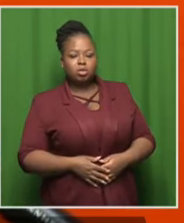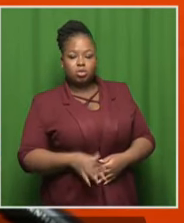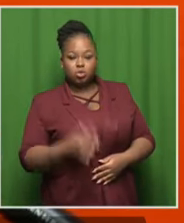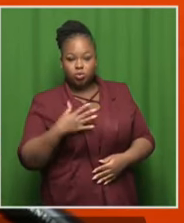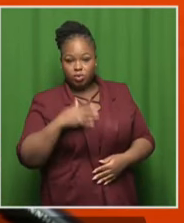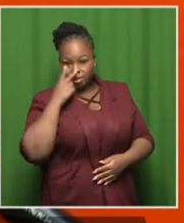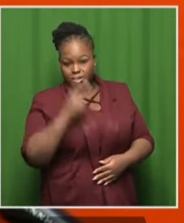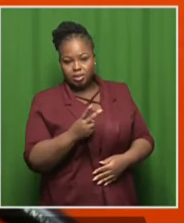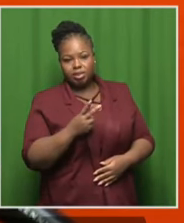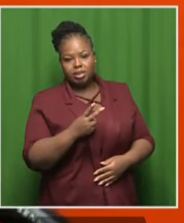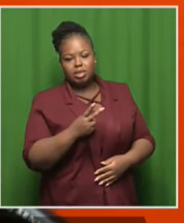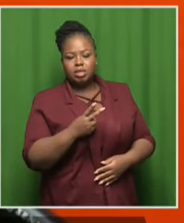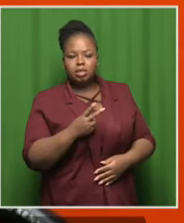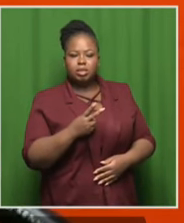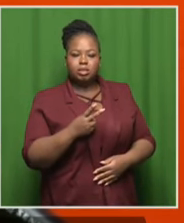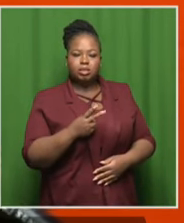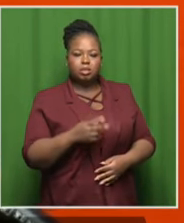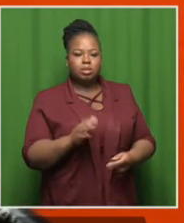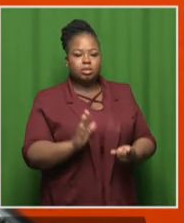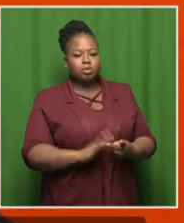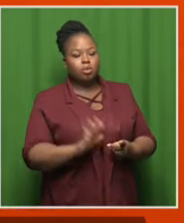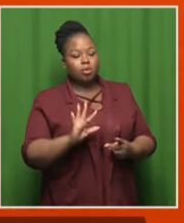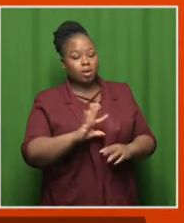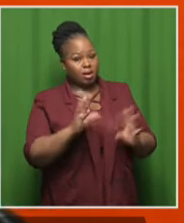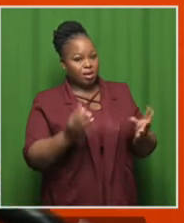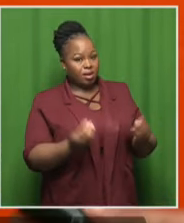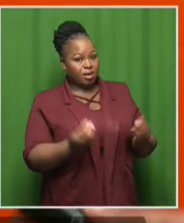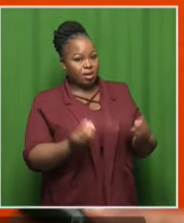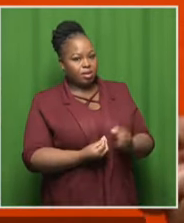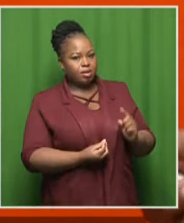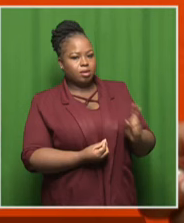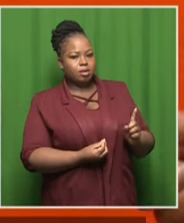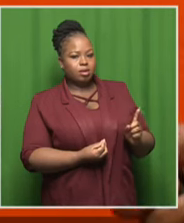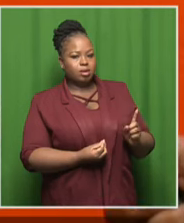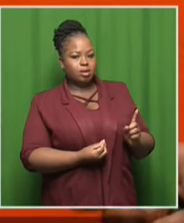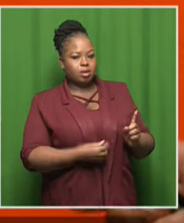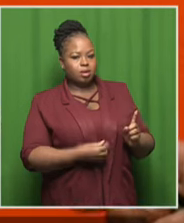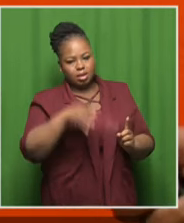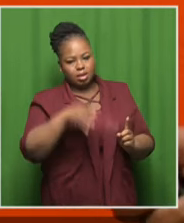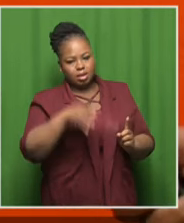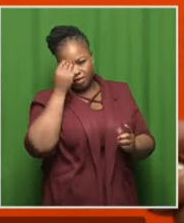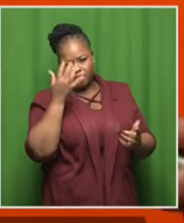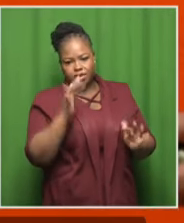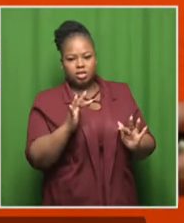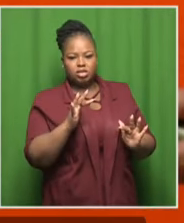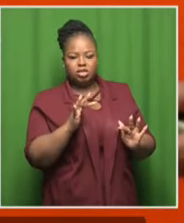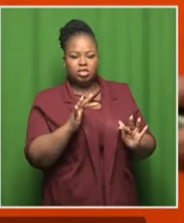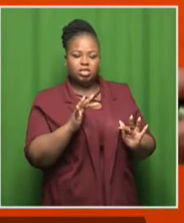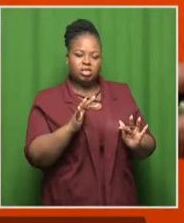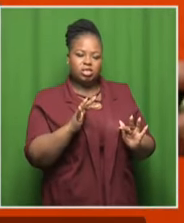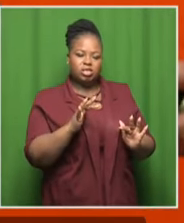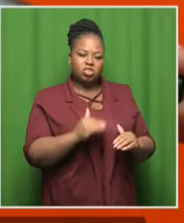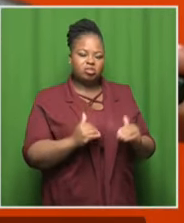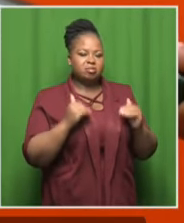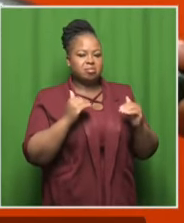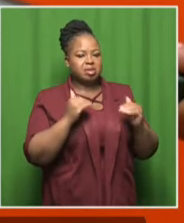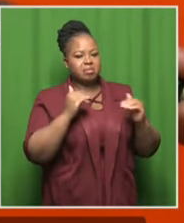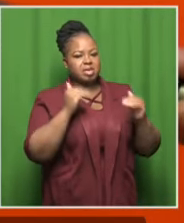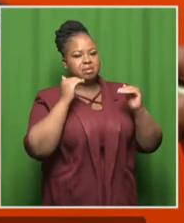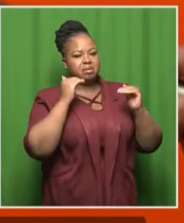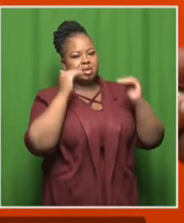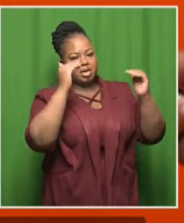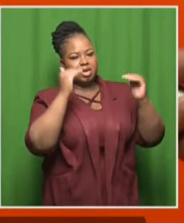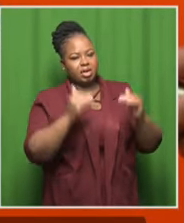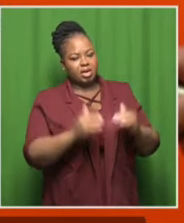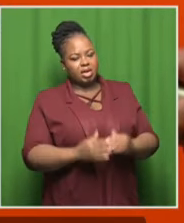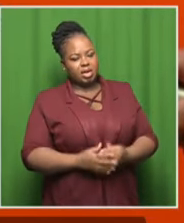that he took in what he saw. And he just took it to a new level,